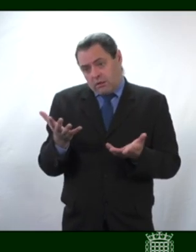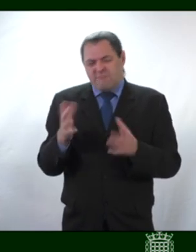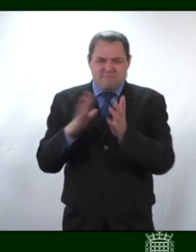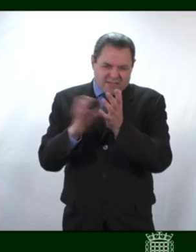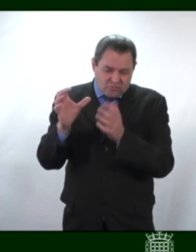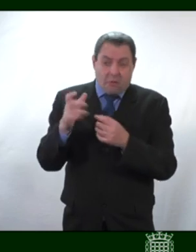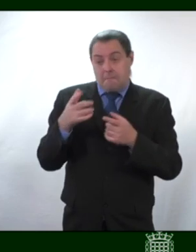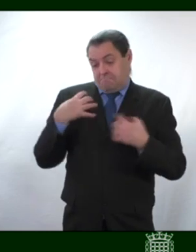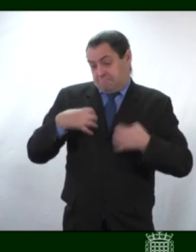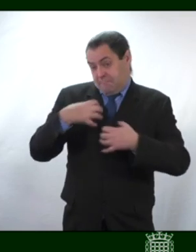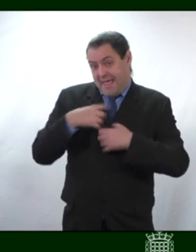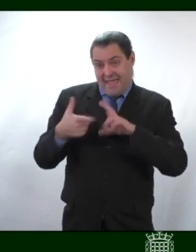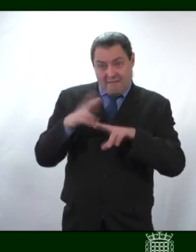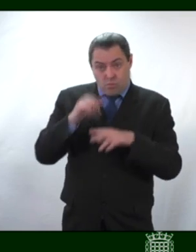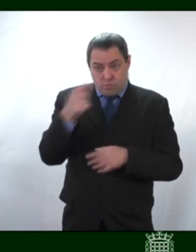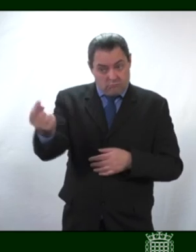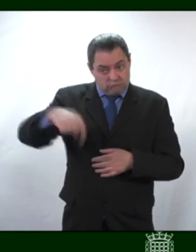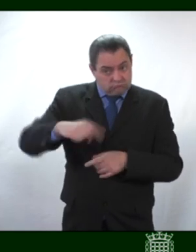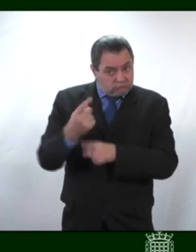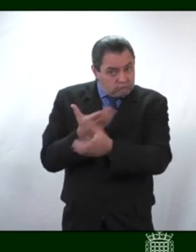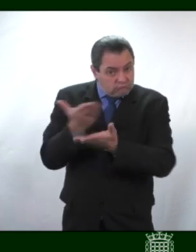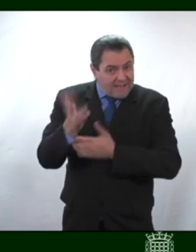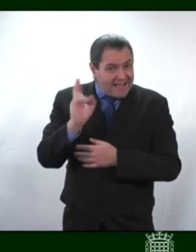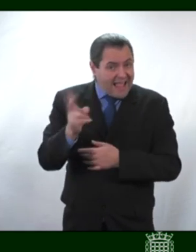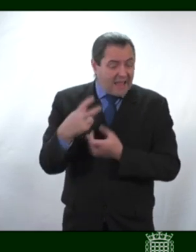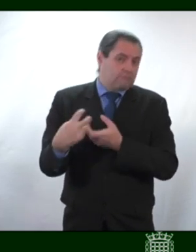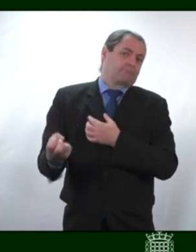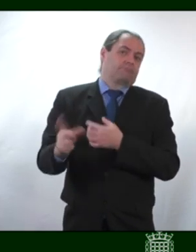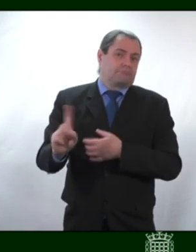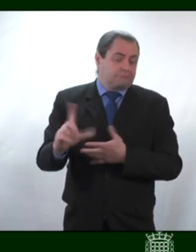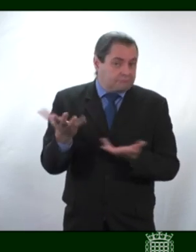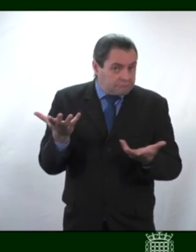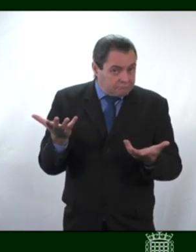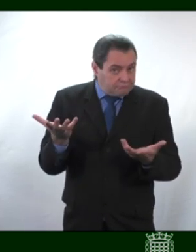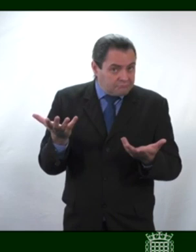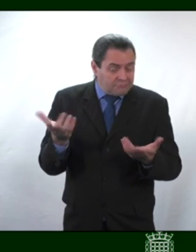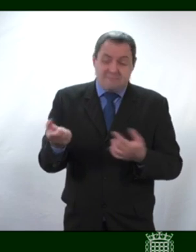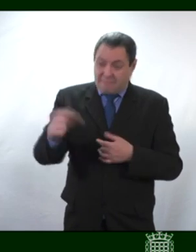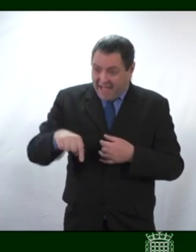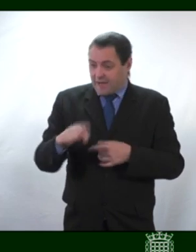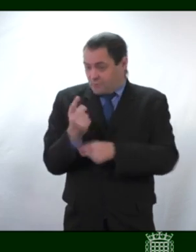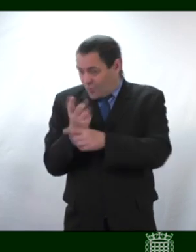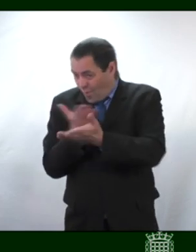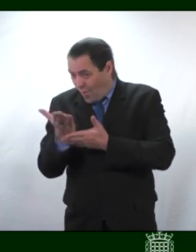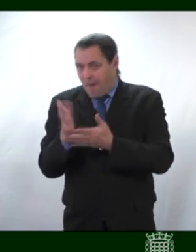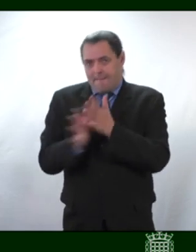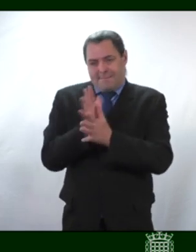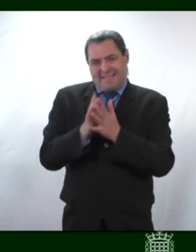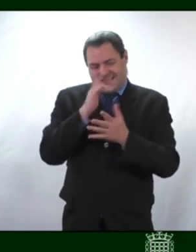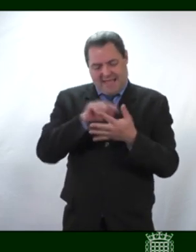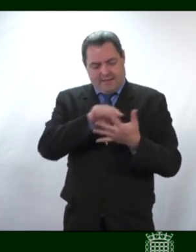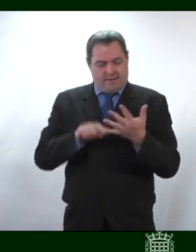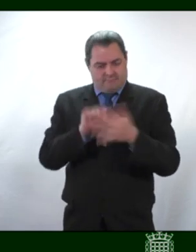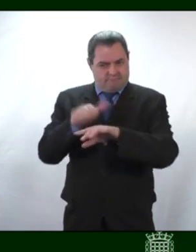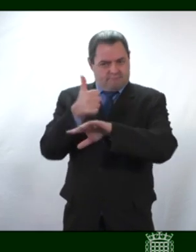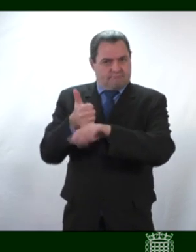the Mayor, if he's willing to come back to the table, to make sure that we have that package of support for businesses in place.